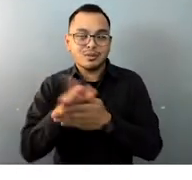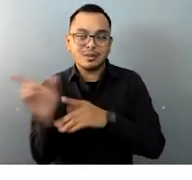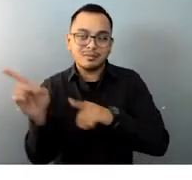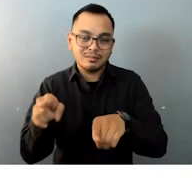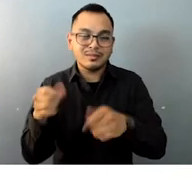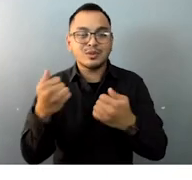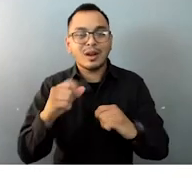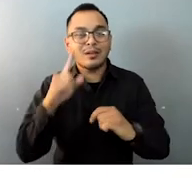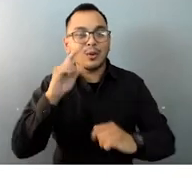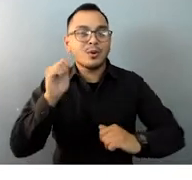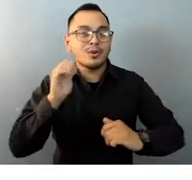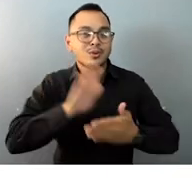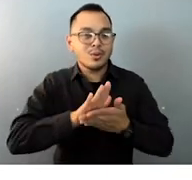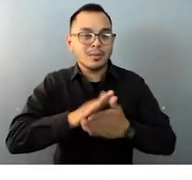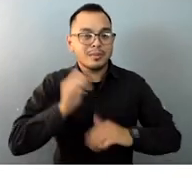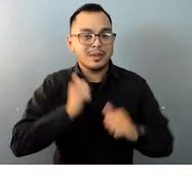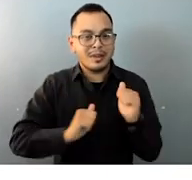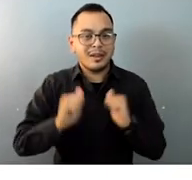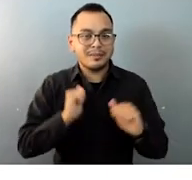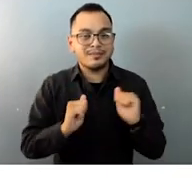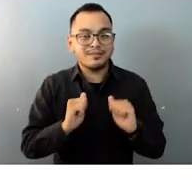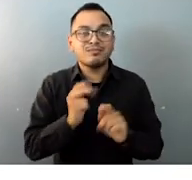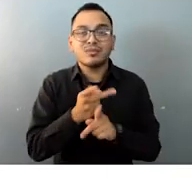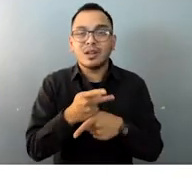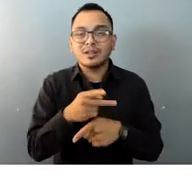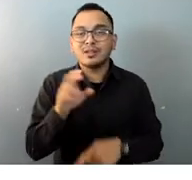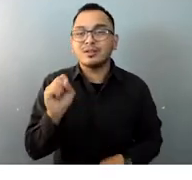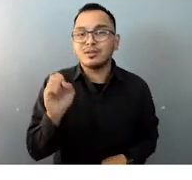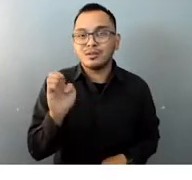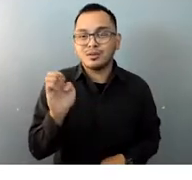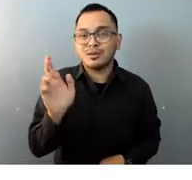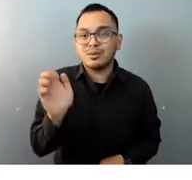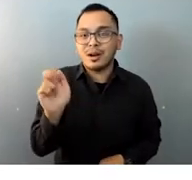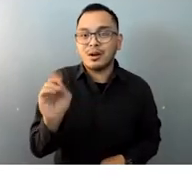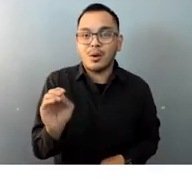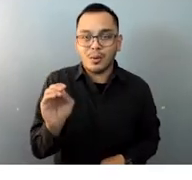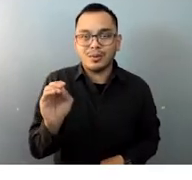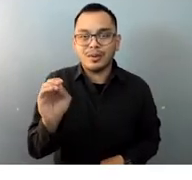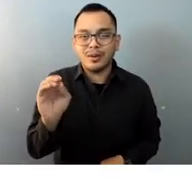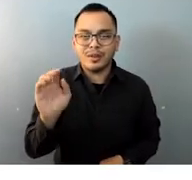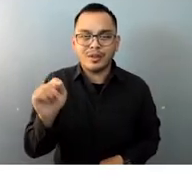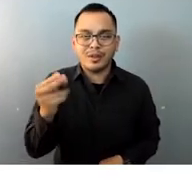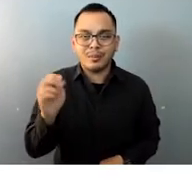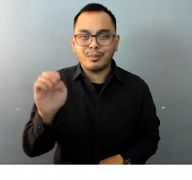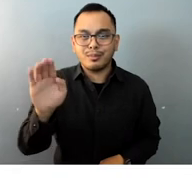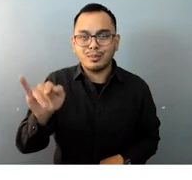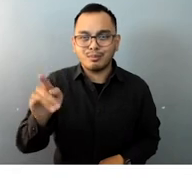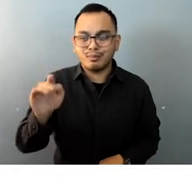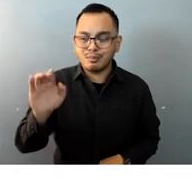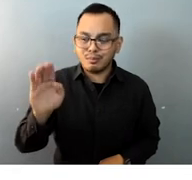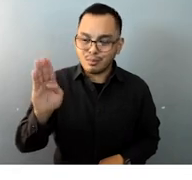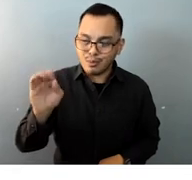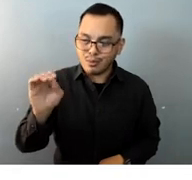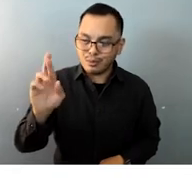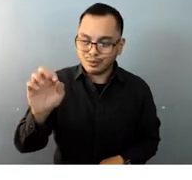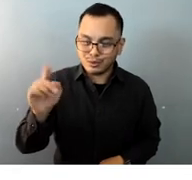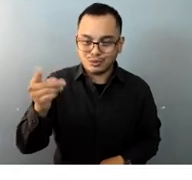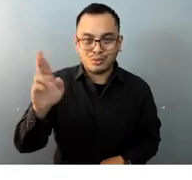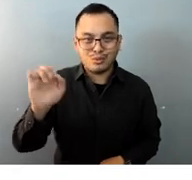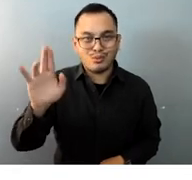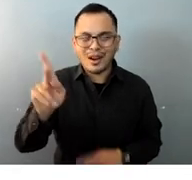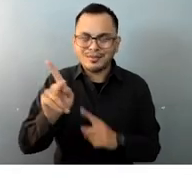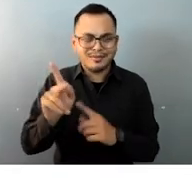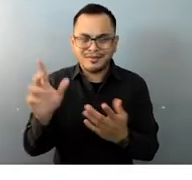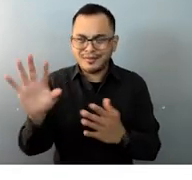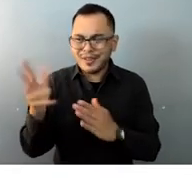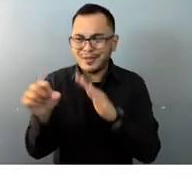He auditioned for a school play. It was a production of Cyrano the Bergerac. I was like, yeah, who does that for fifth grade? But